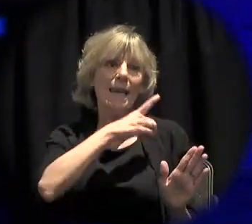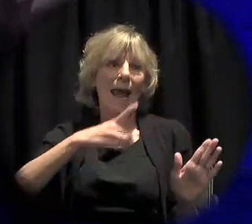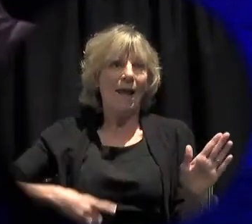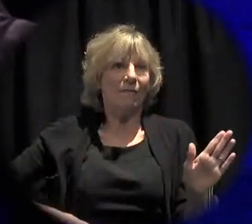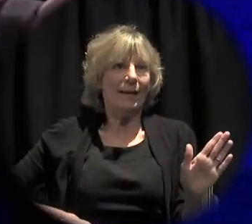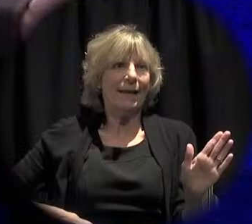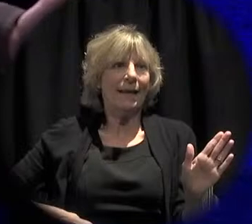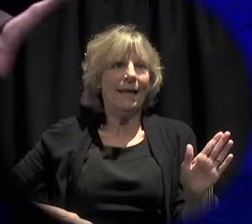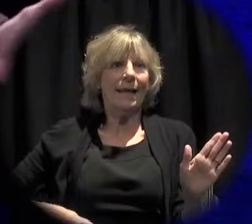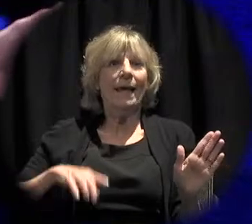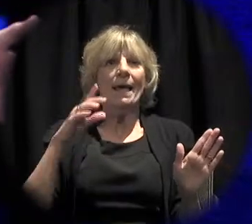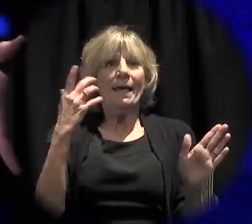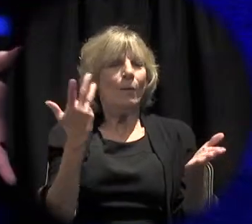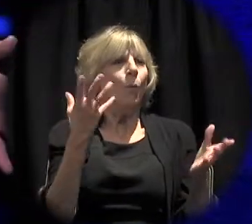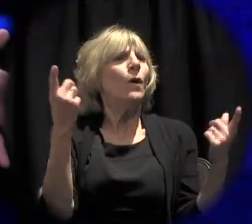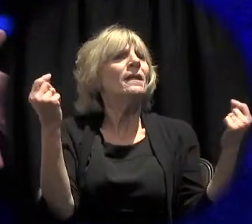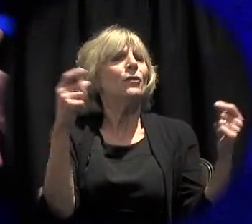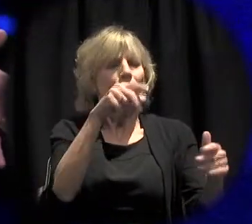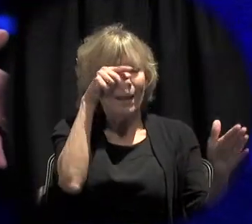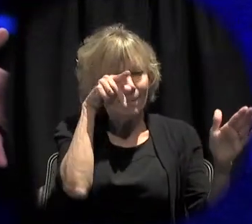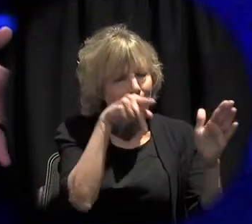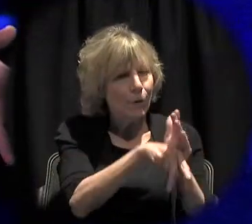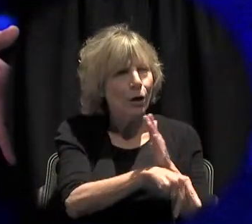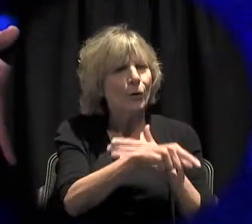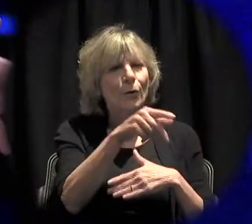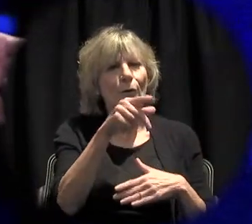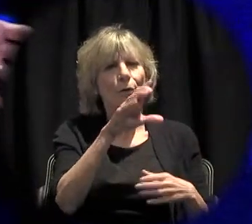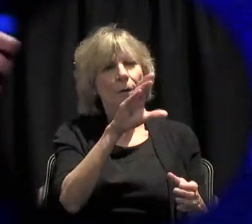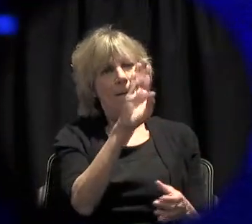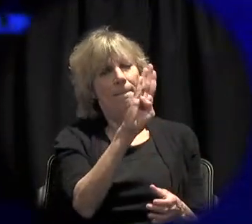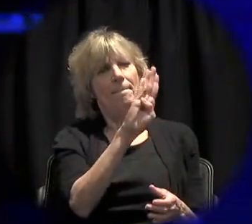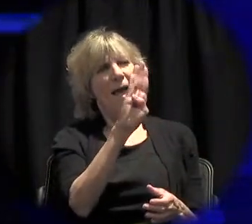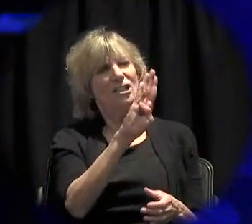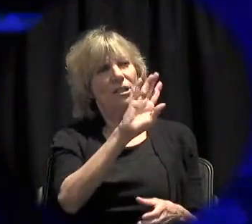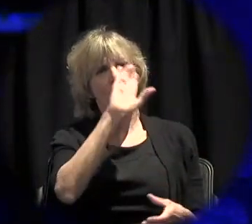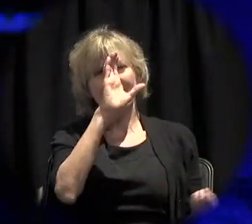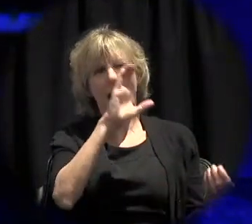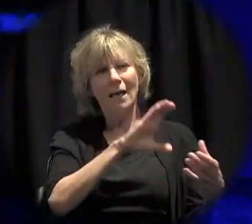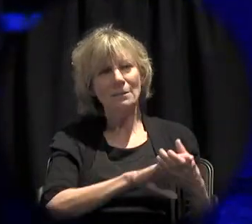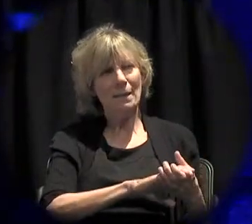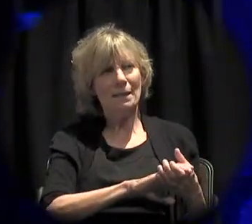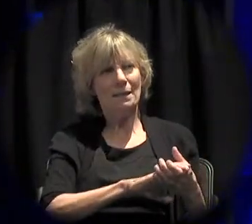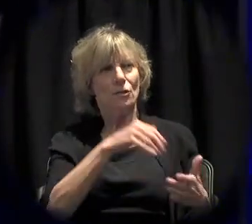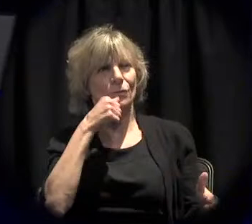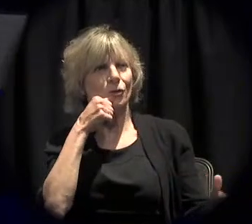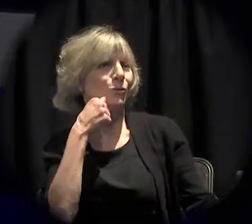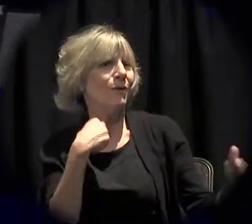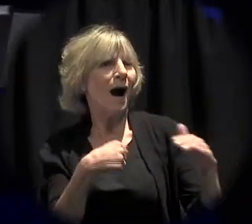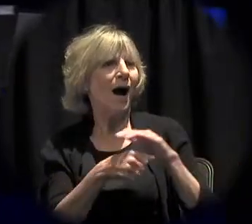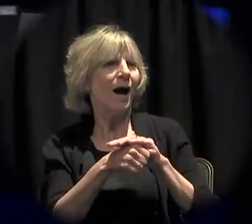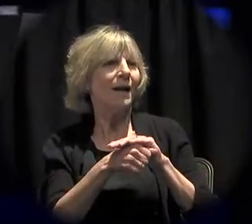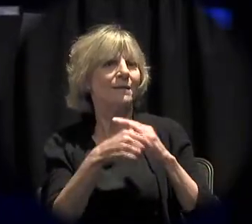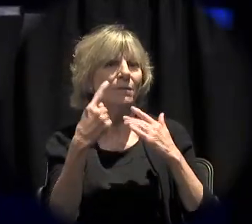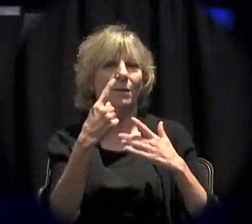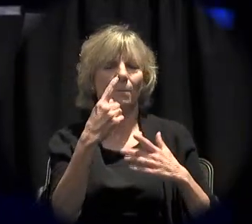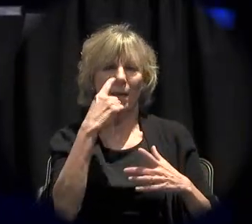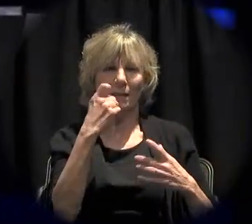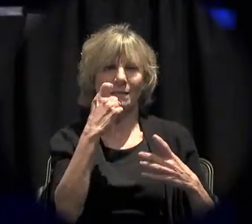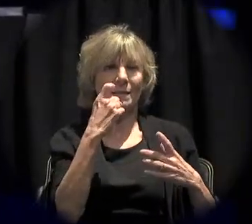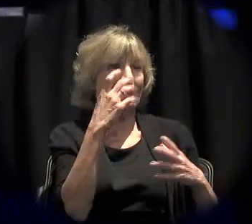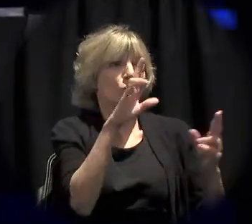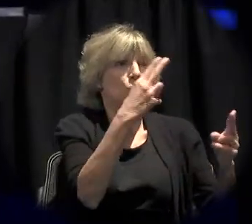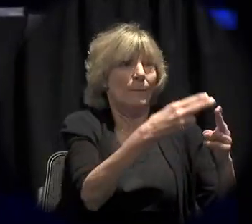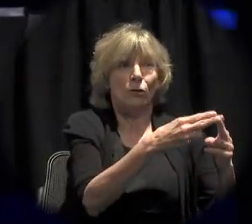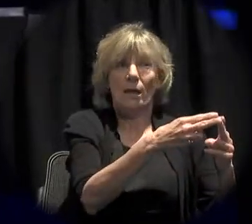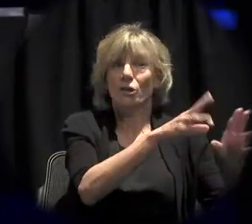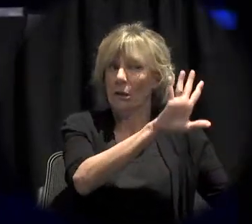he murdered to cover it up and save face. I mean, that might be an extreme example, but I mean, we all need to